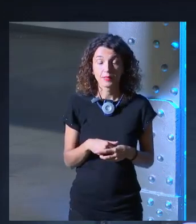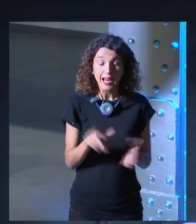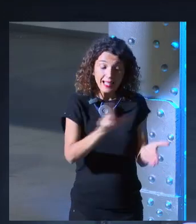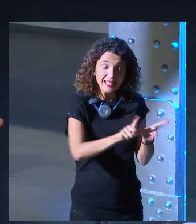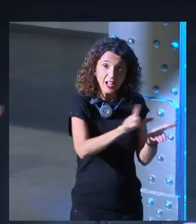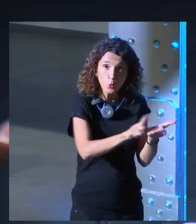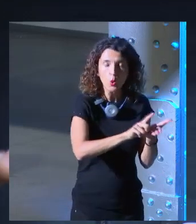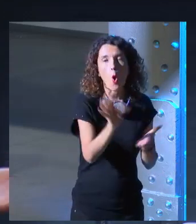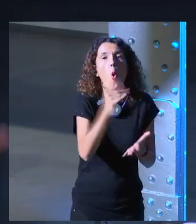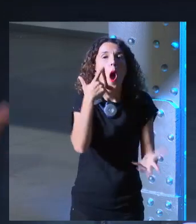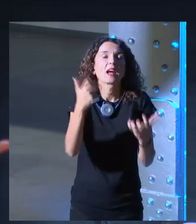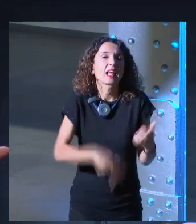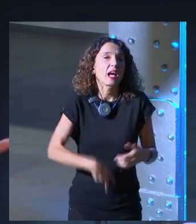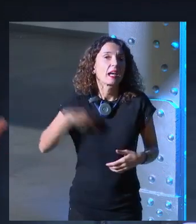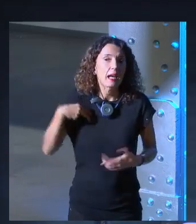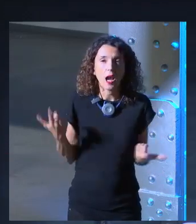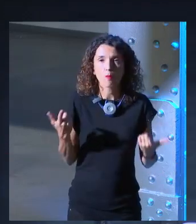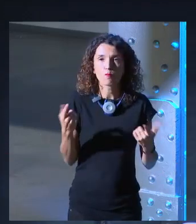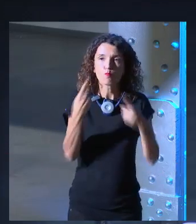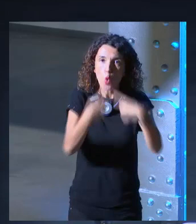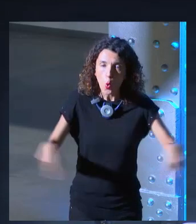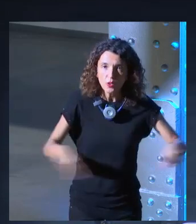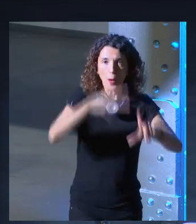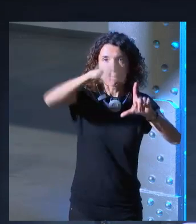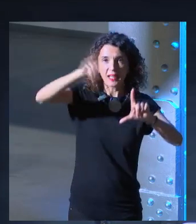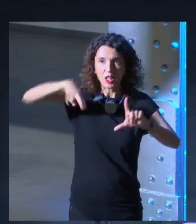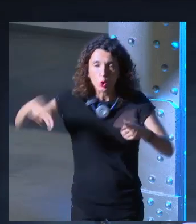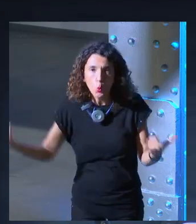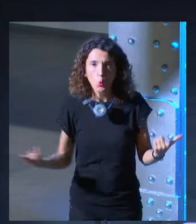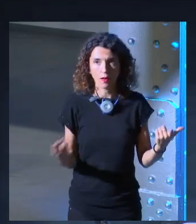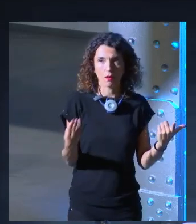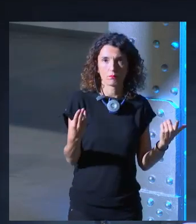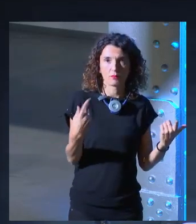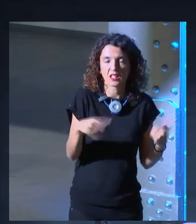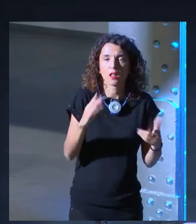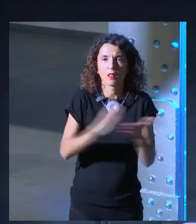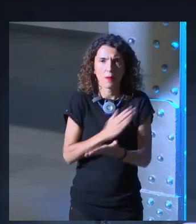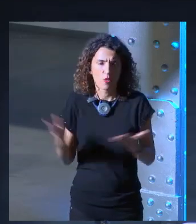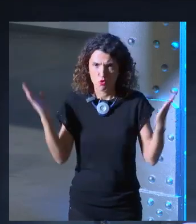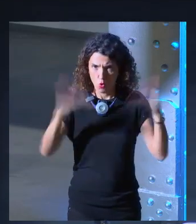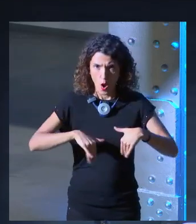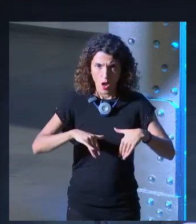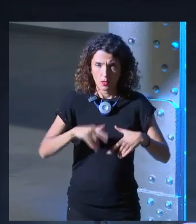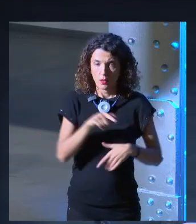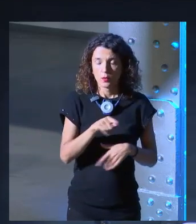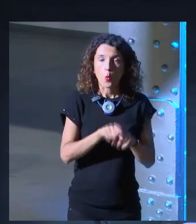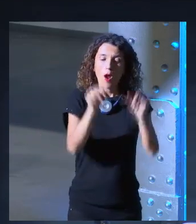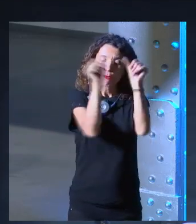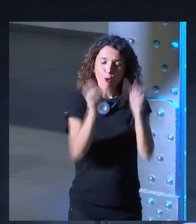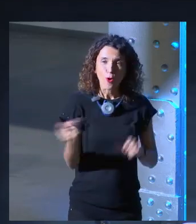be paintings, installation, dance, I'm not going to separate here, is a way